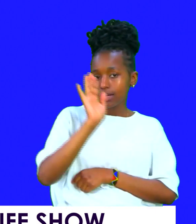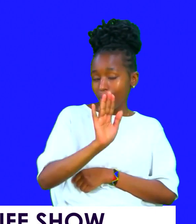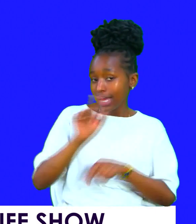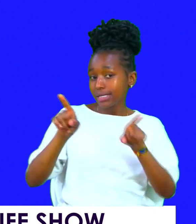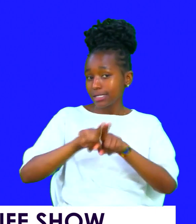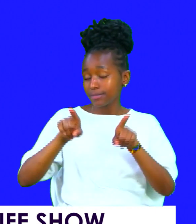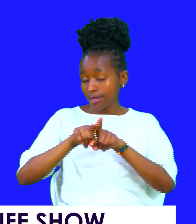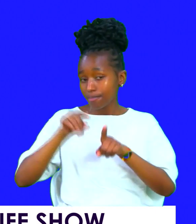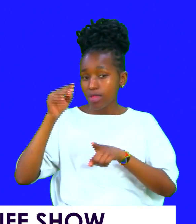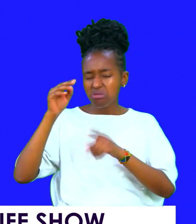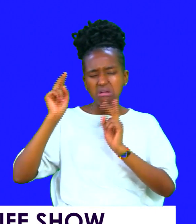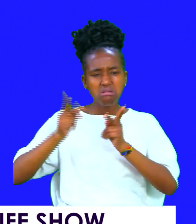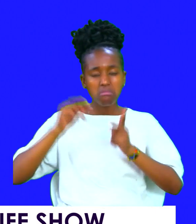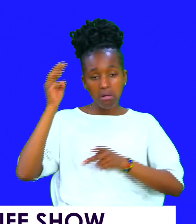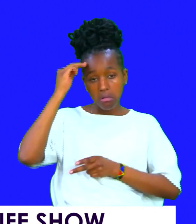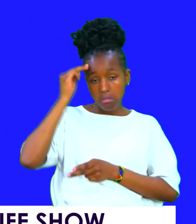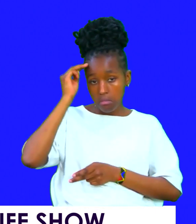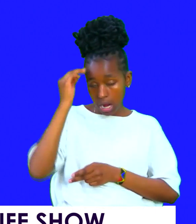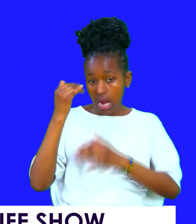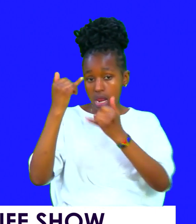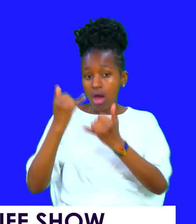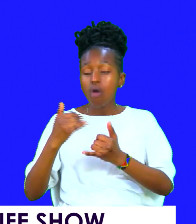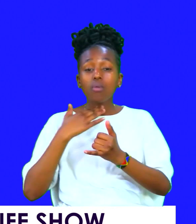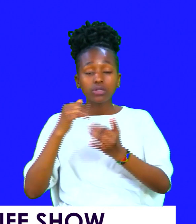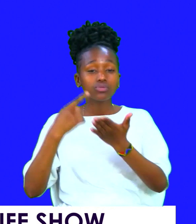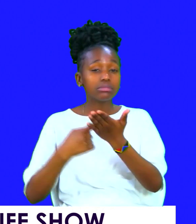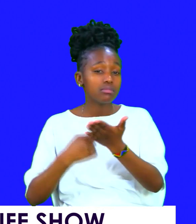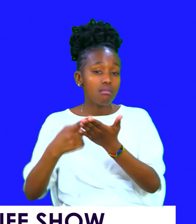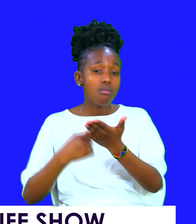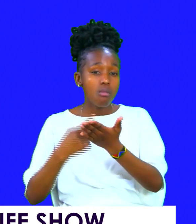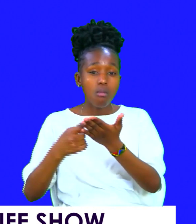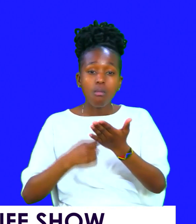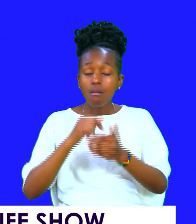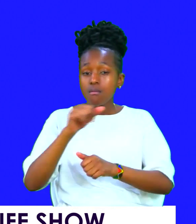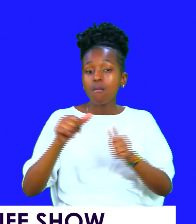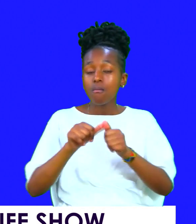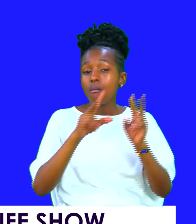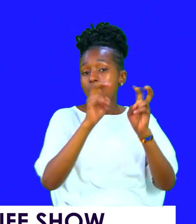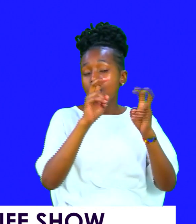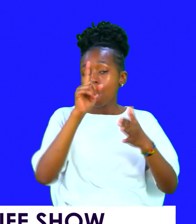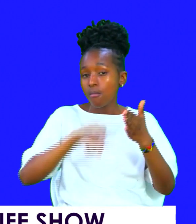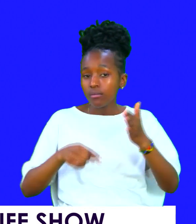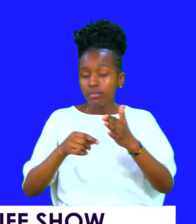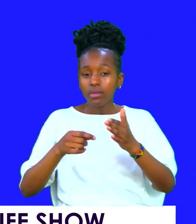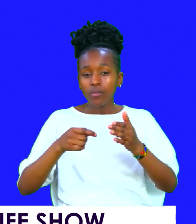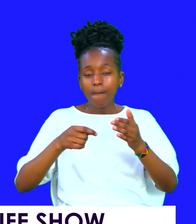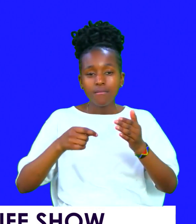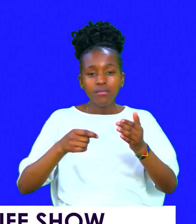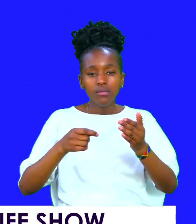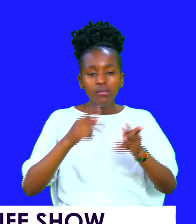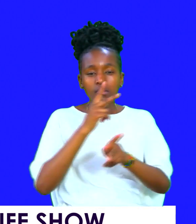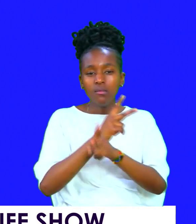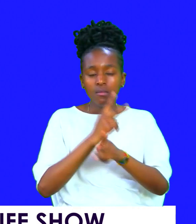subconscious mind. And I'm taking you through a journey of sifting your mind, sieving your mind.